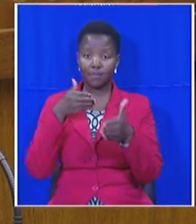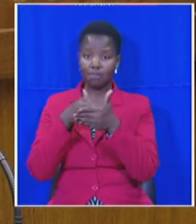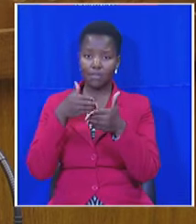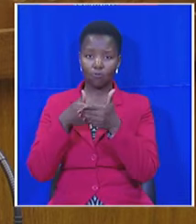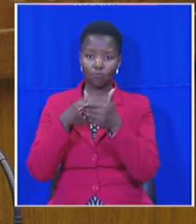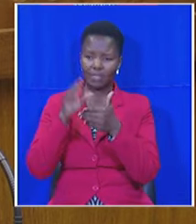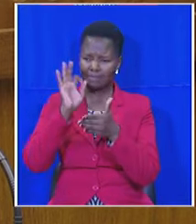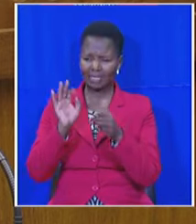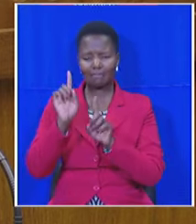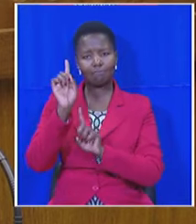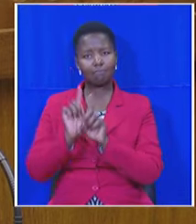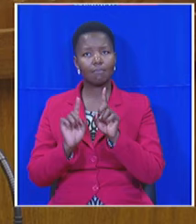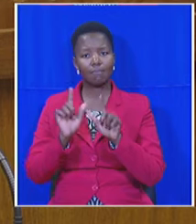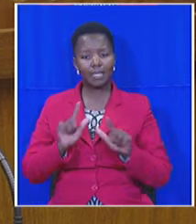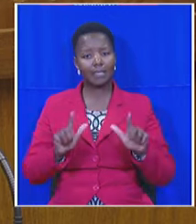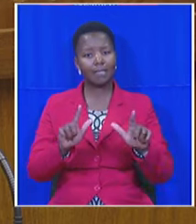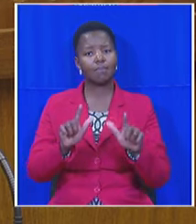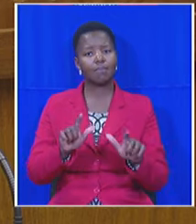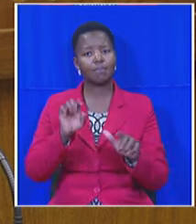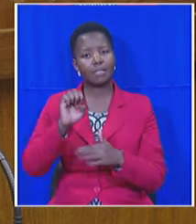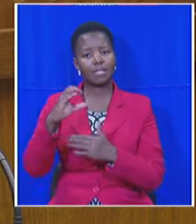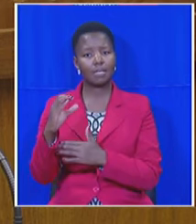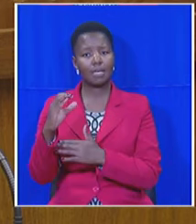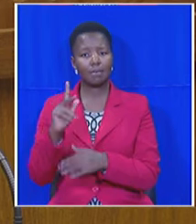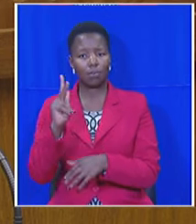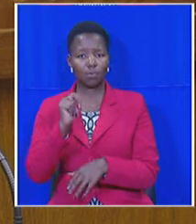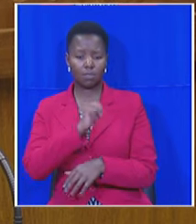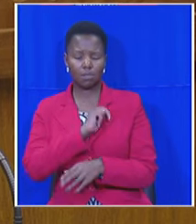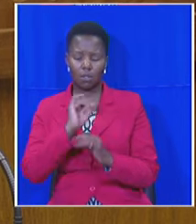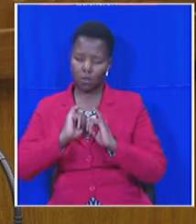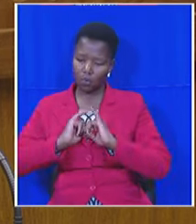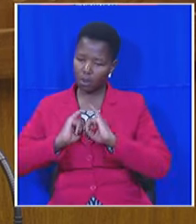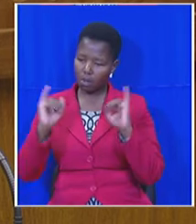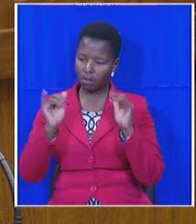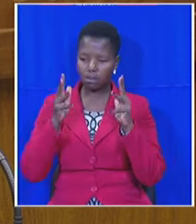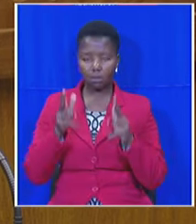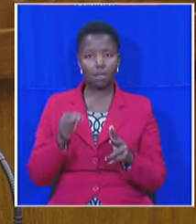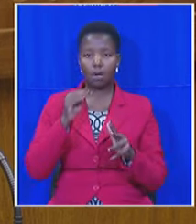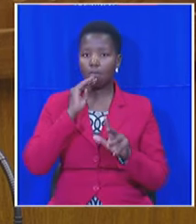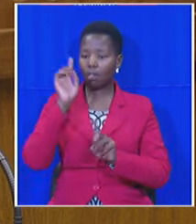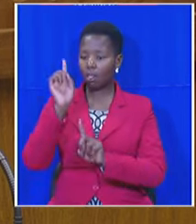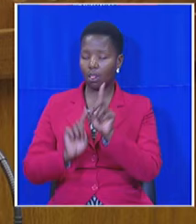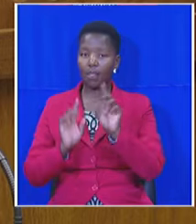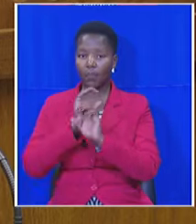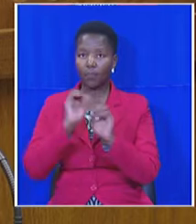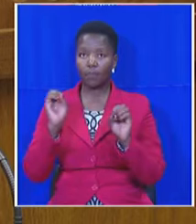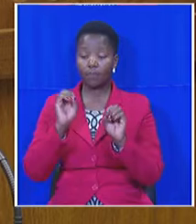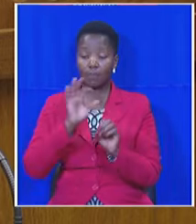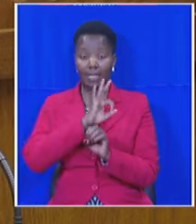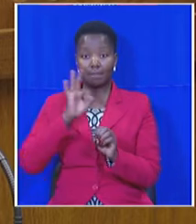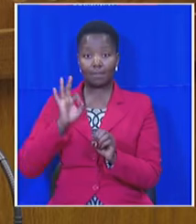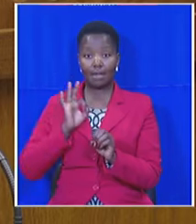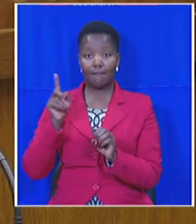Limpopo, Eastern Cape and KZN is proof that we are going backwards. The Jobs for Cash reports indicates that 6 out of